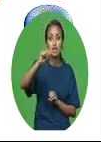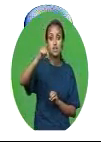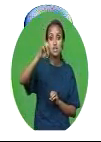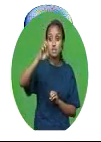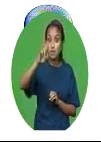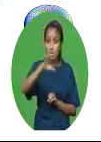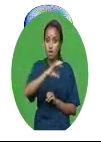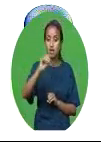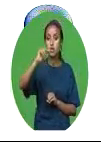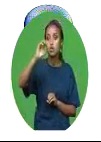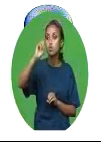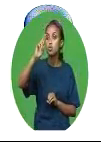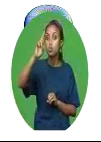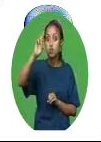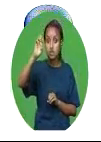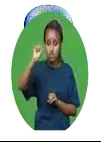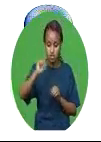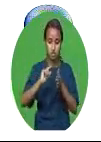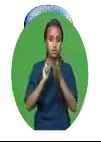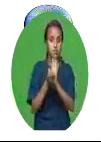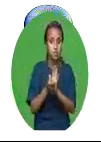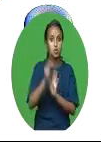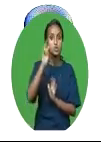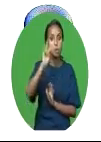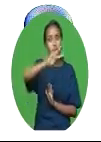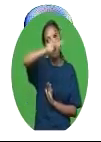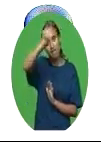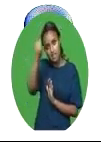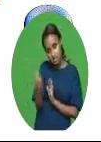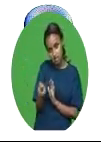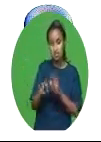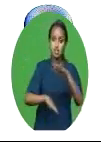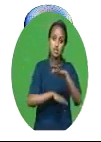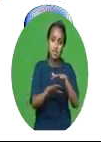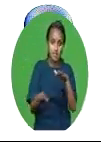and torus are examples of double curved surfaces.